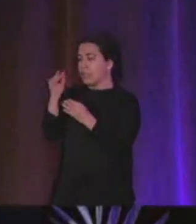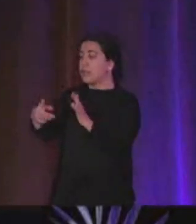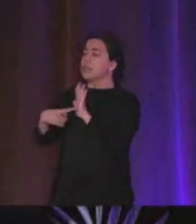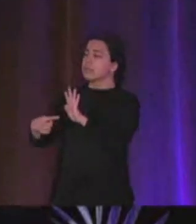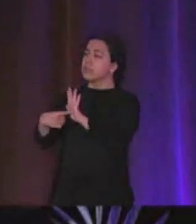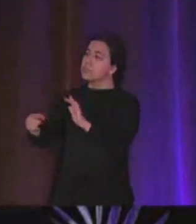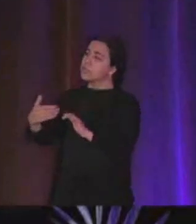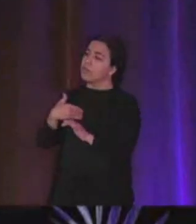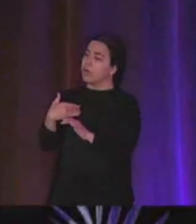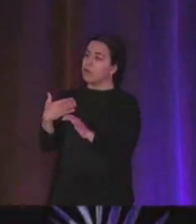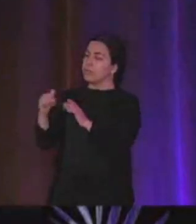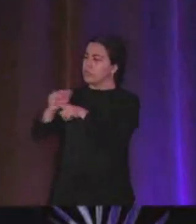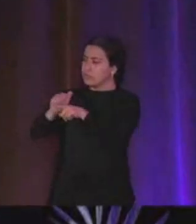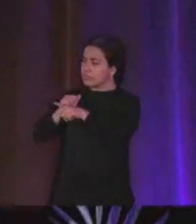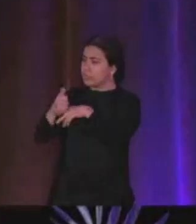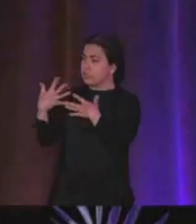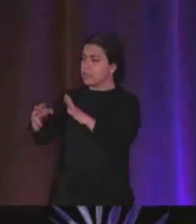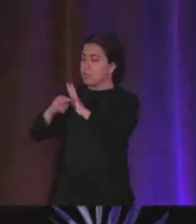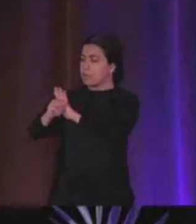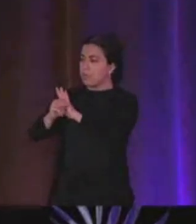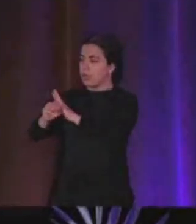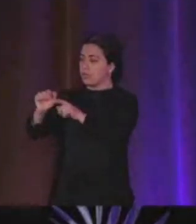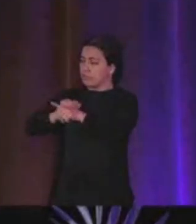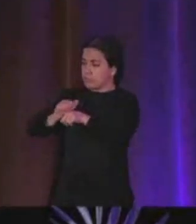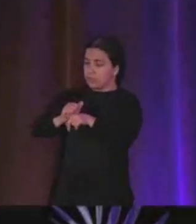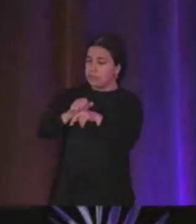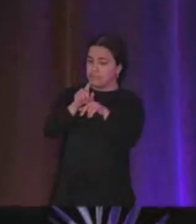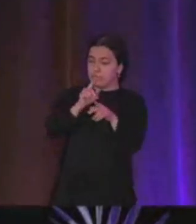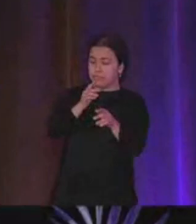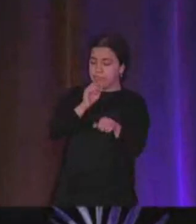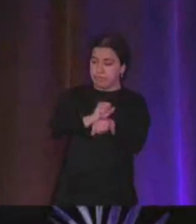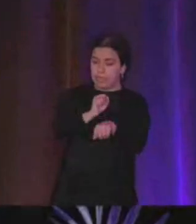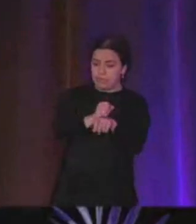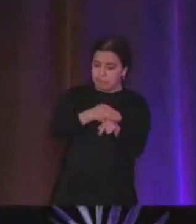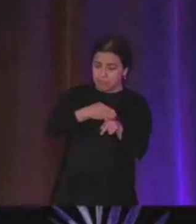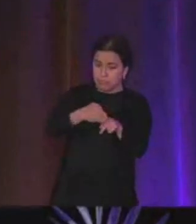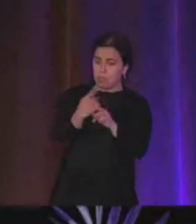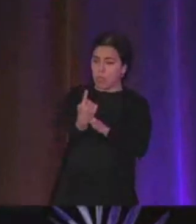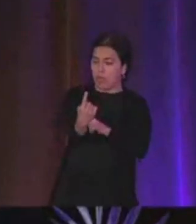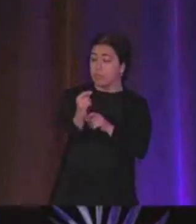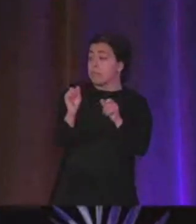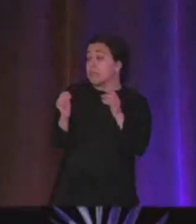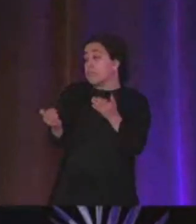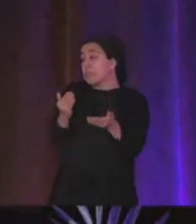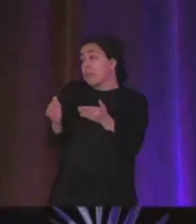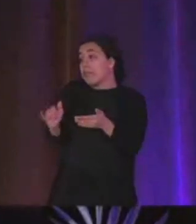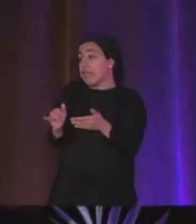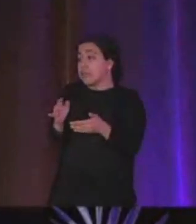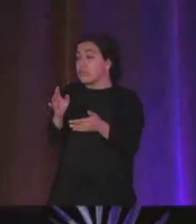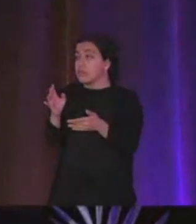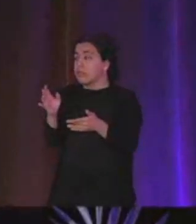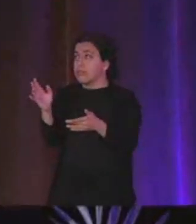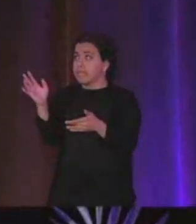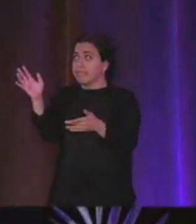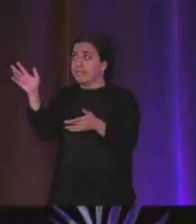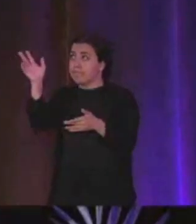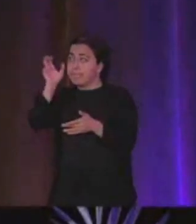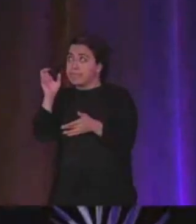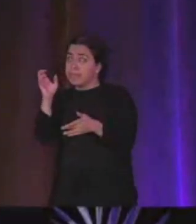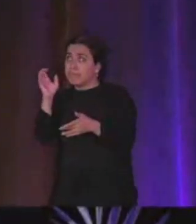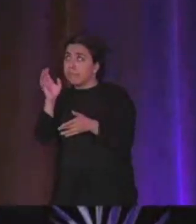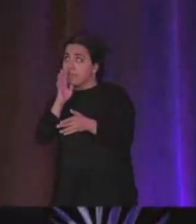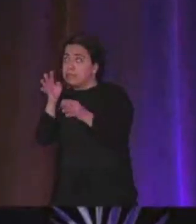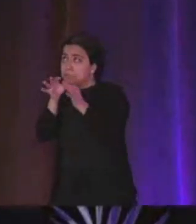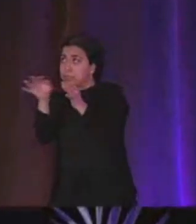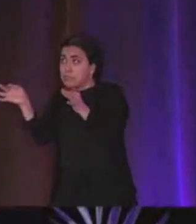have trained the model on a task 1, and that task 1 could be a speech recognition, that task that you're trying to achieve. Then you can use the